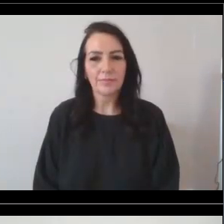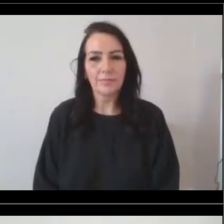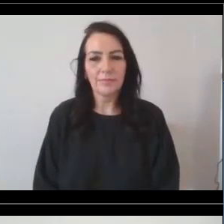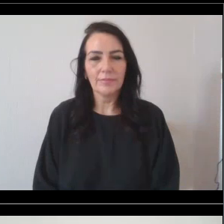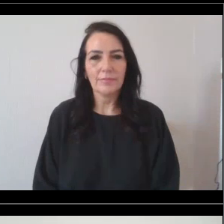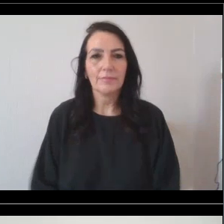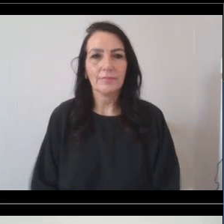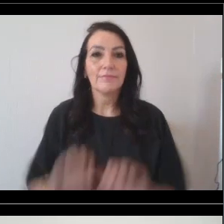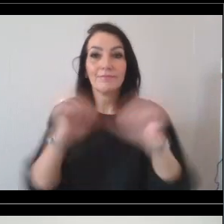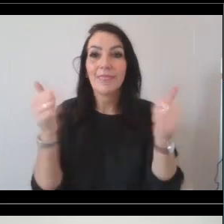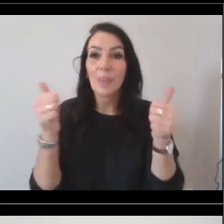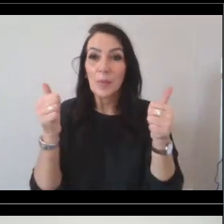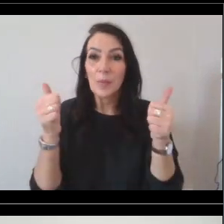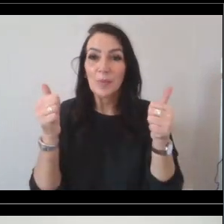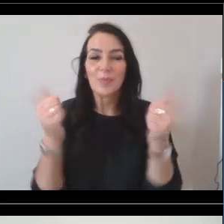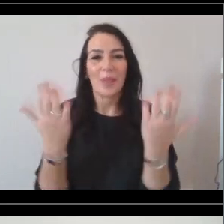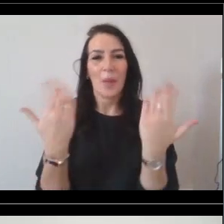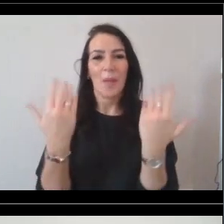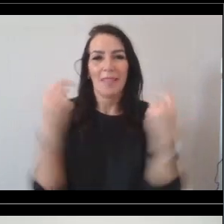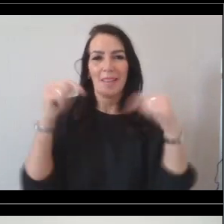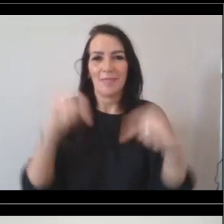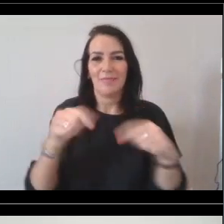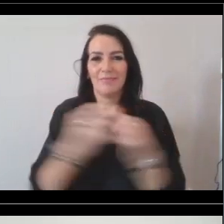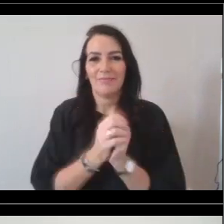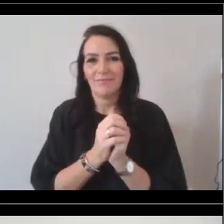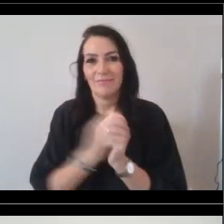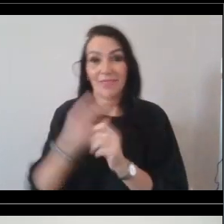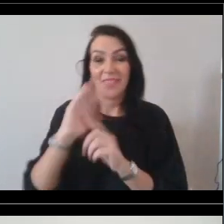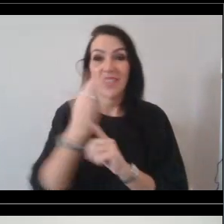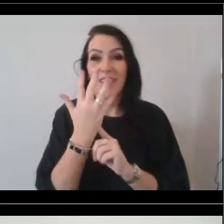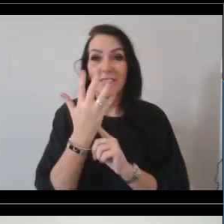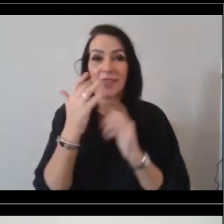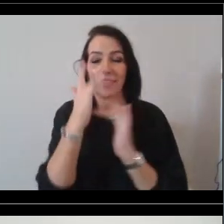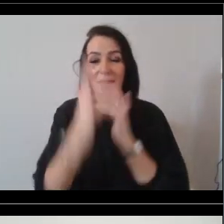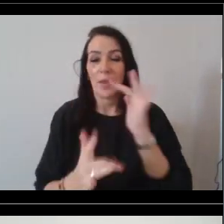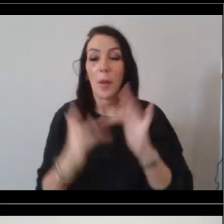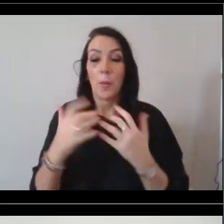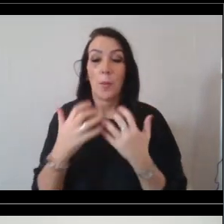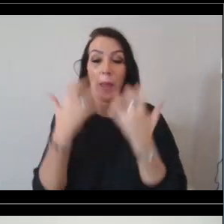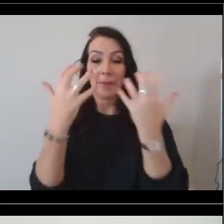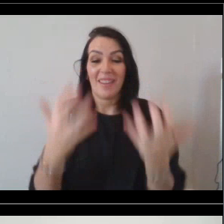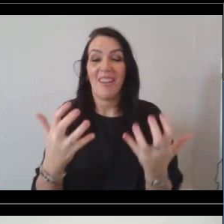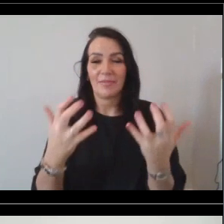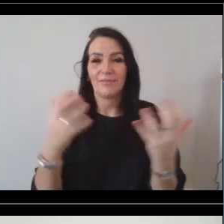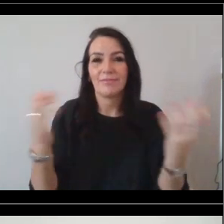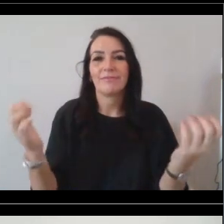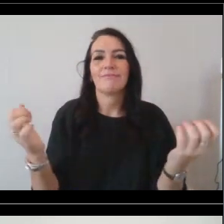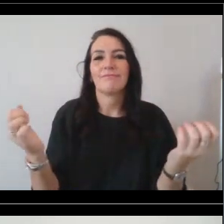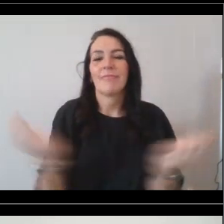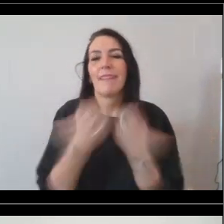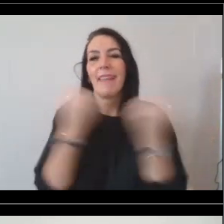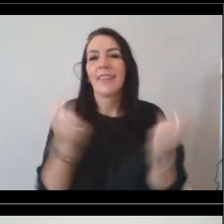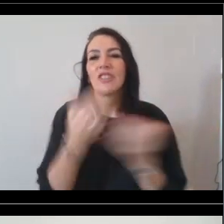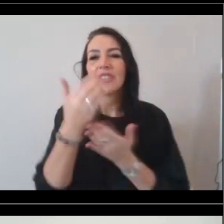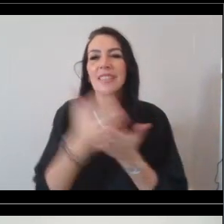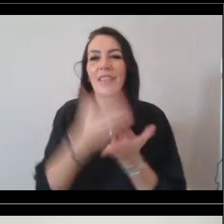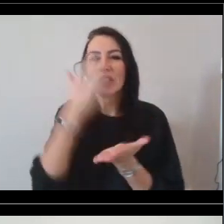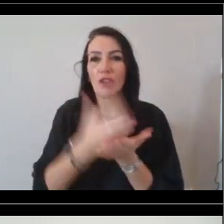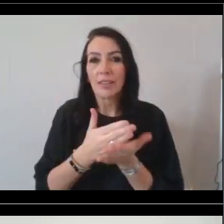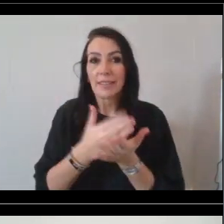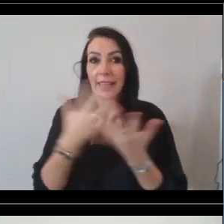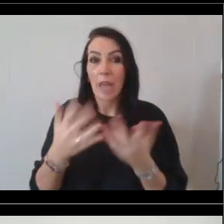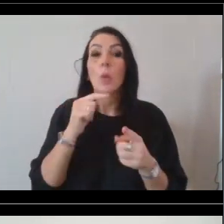Hi, everyone, and welcome to the fifth webinar in our Energy Saving Trust webinar series, It's Time to Decarbonize. Today,